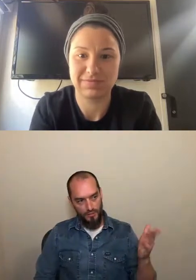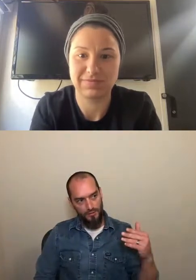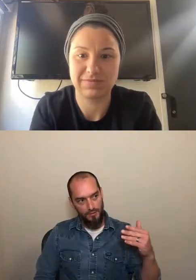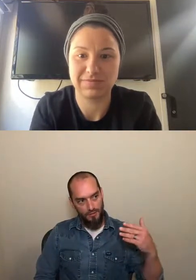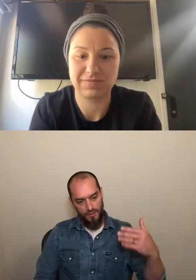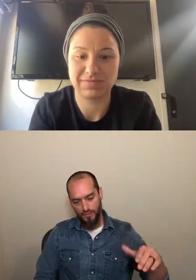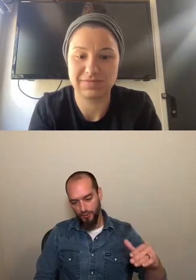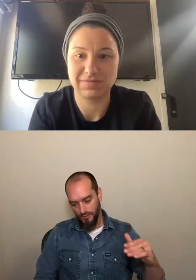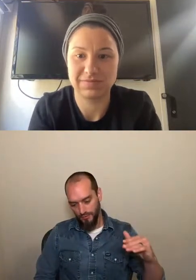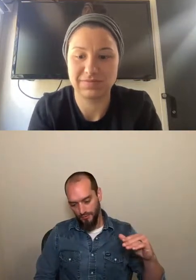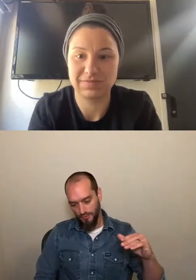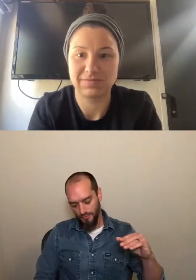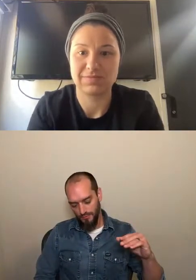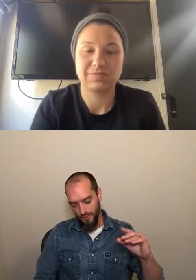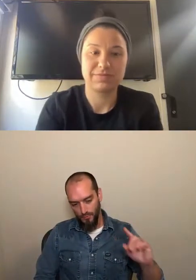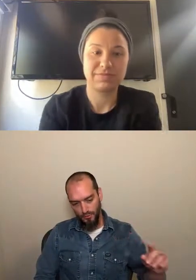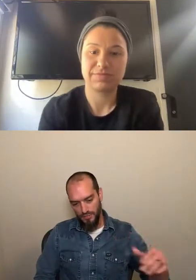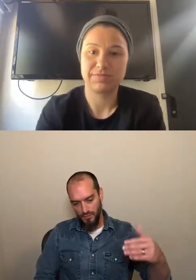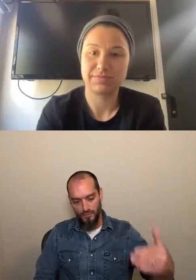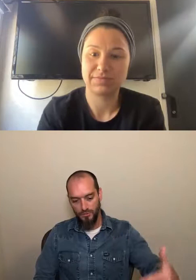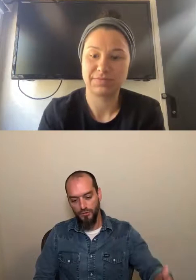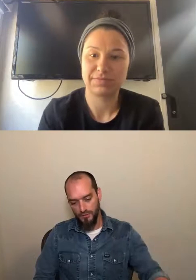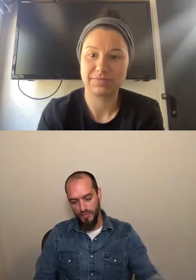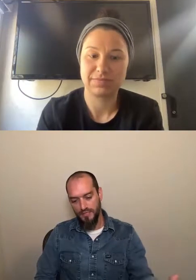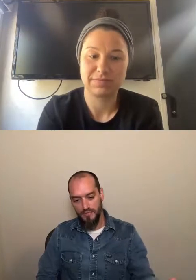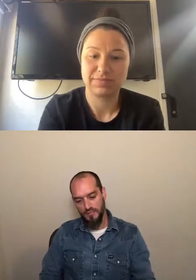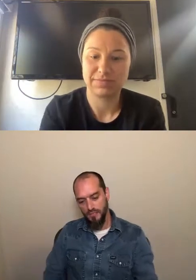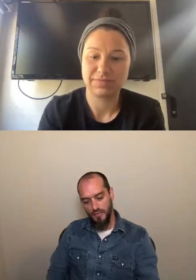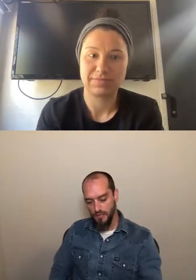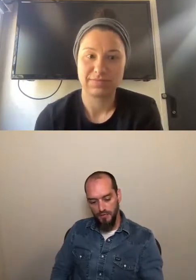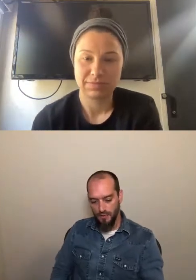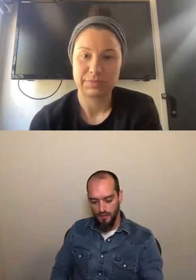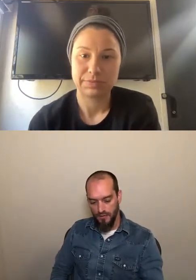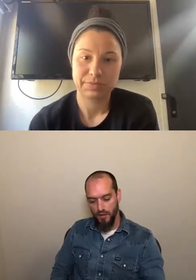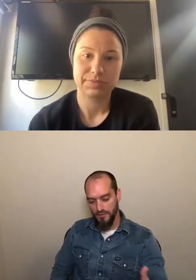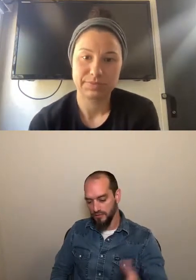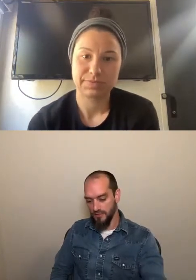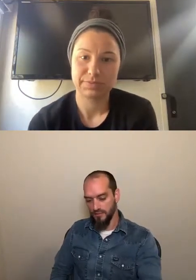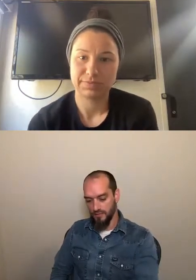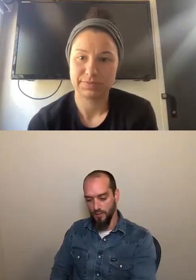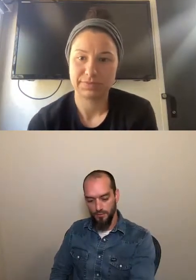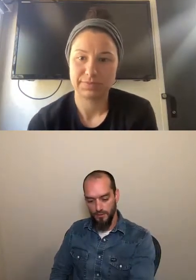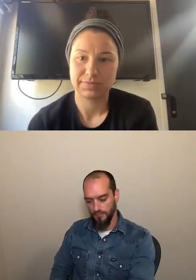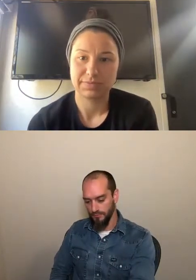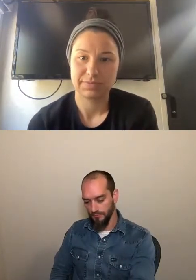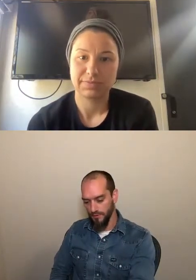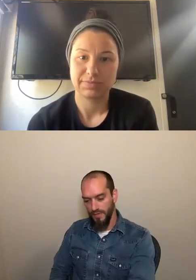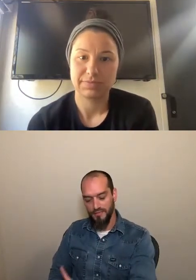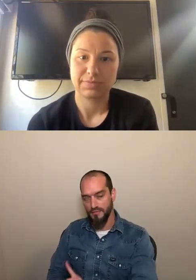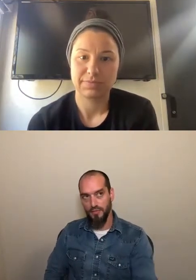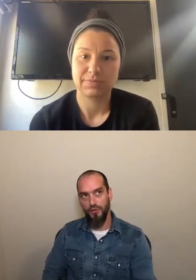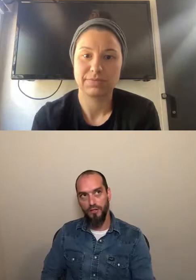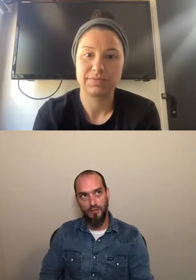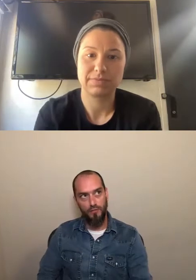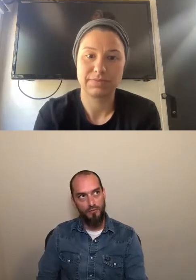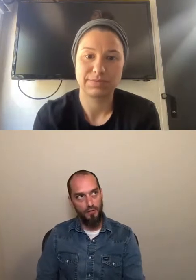actually issuing a mold assessment consultant's license. Now it's the Texas Department of